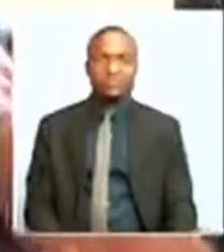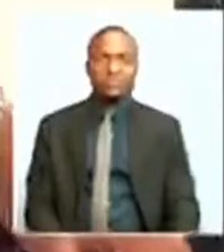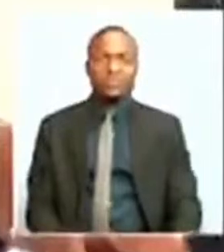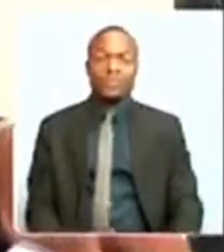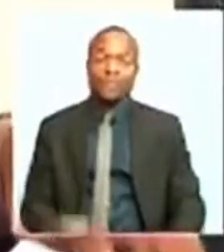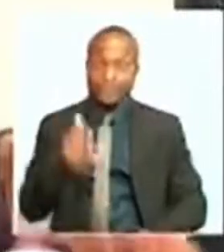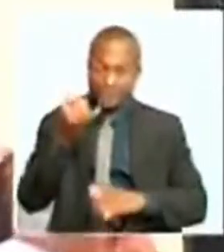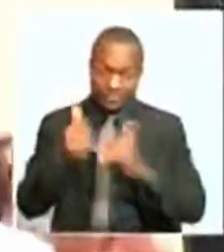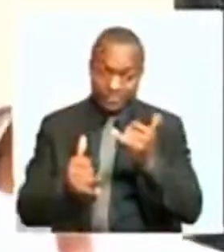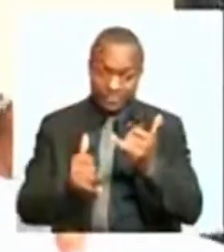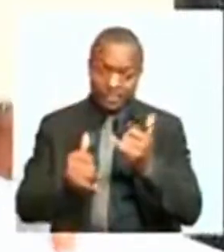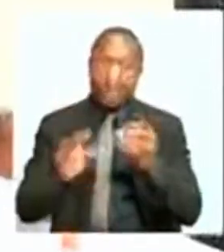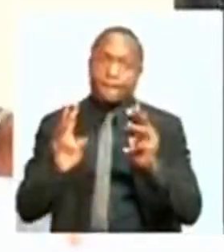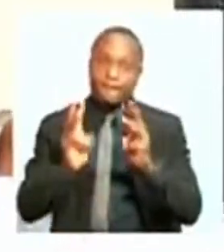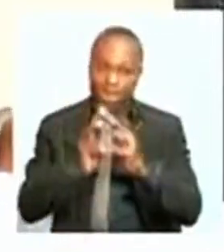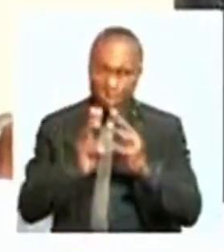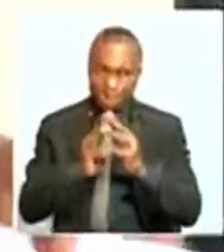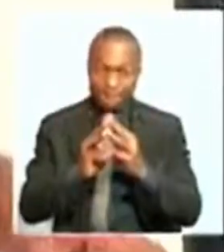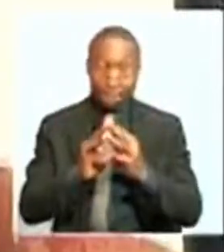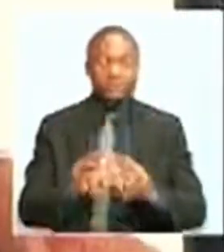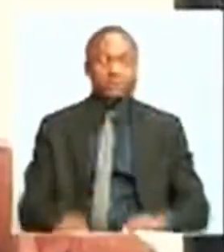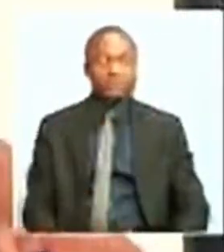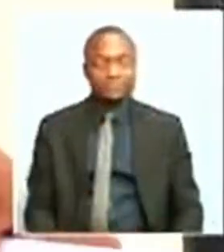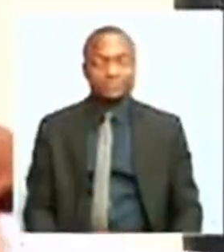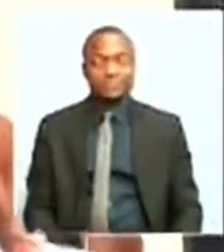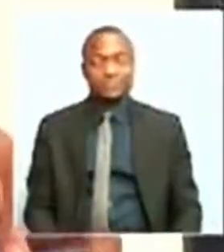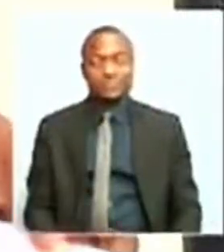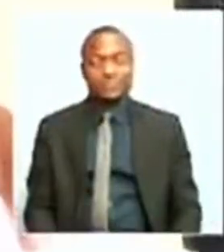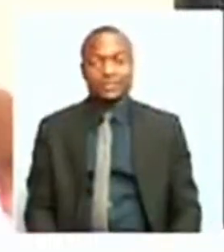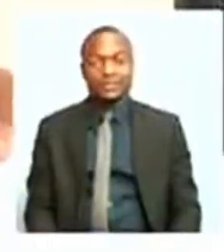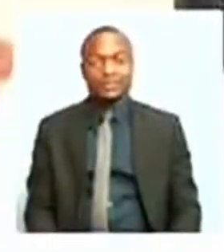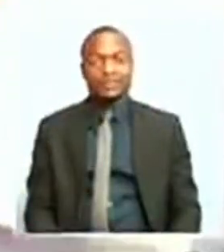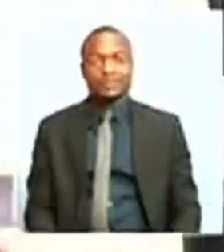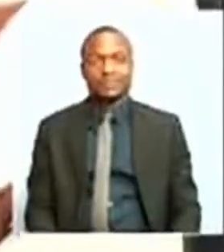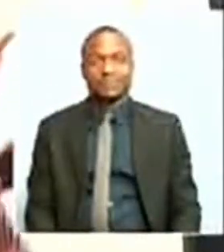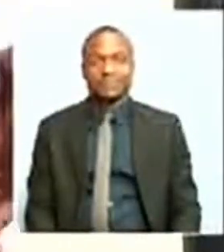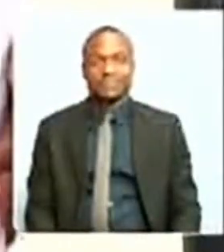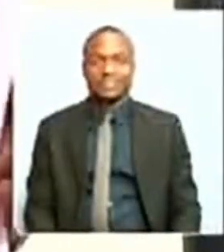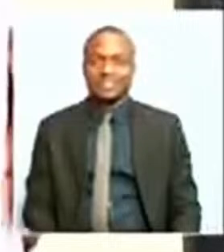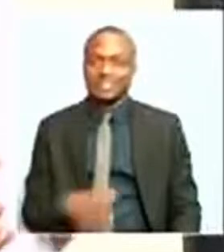We've come to the end of the discussion on that note, on that very sad note.